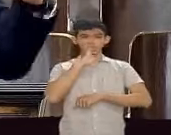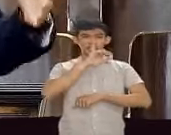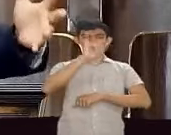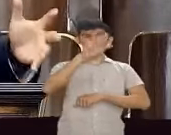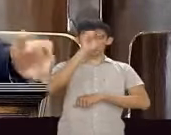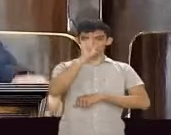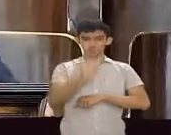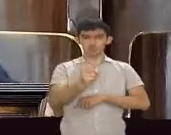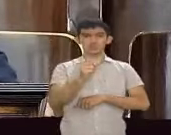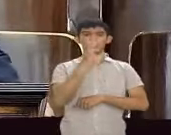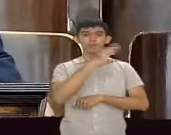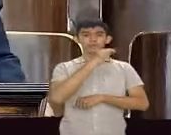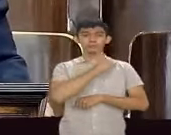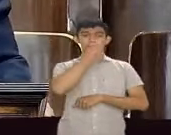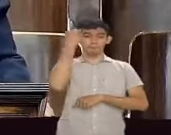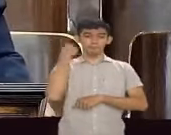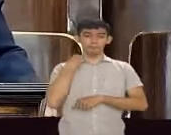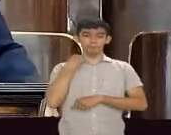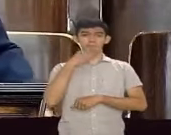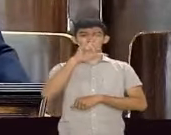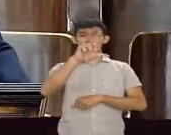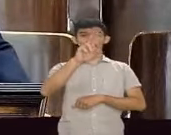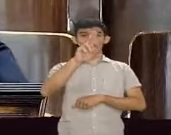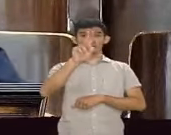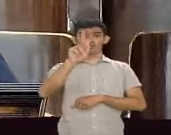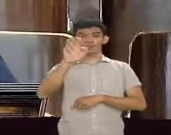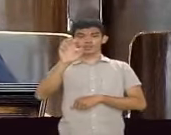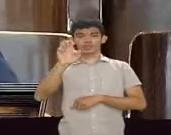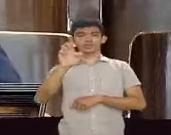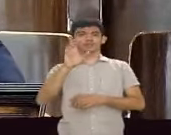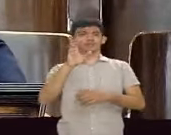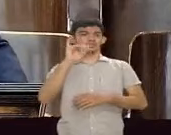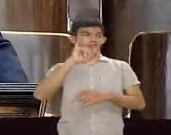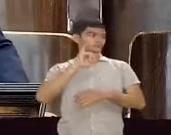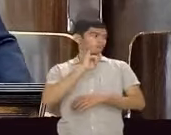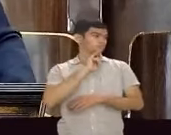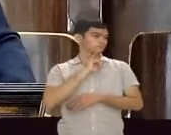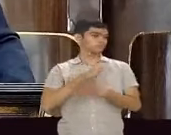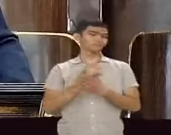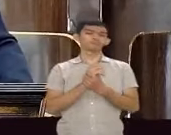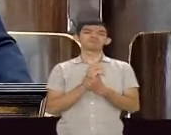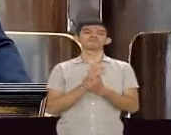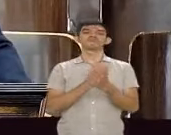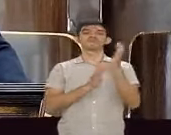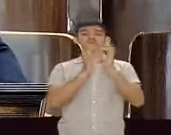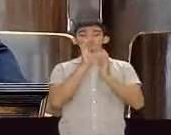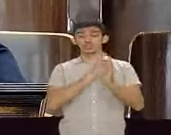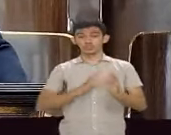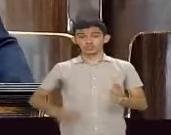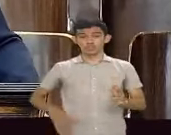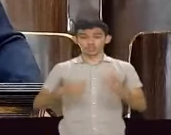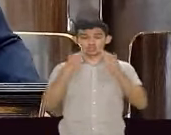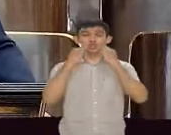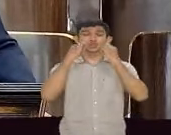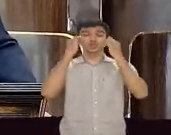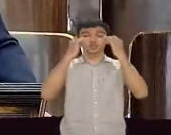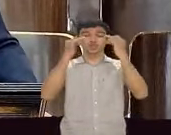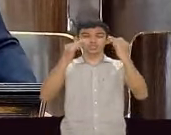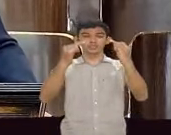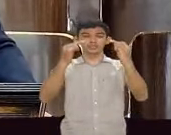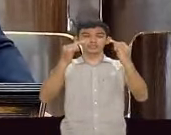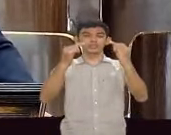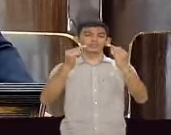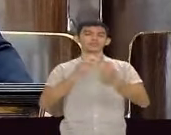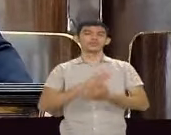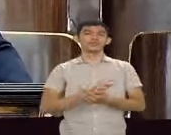saag naguol siya. In Luke chapter 2, verse number 49, Jesus said, "How is it that ye sought me? Wist ye not